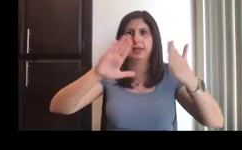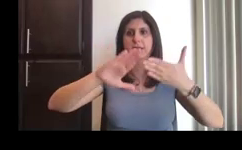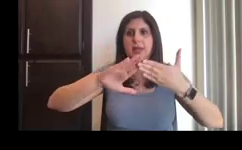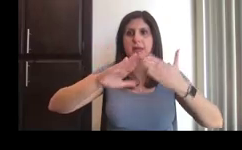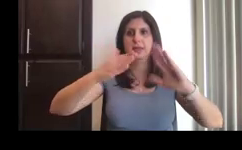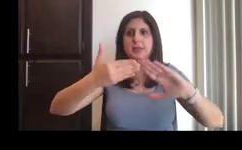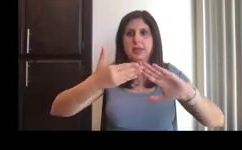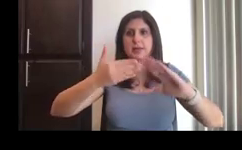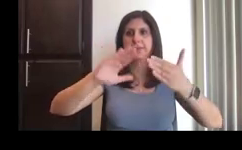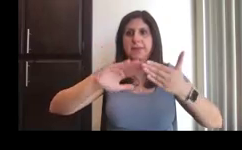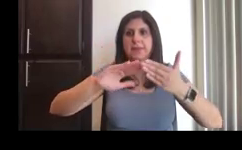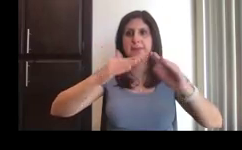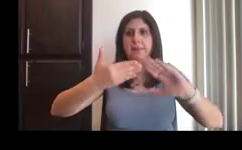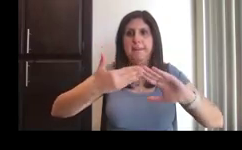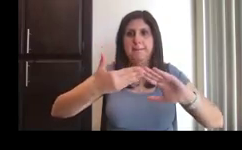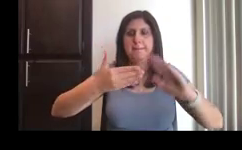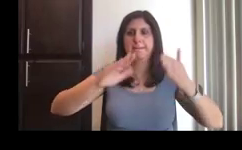City. City.